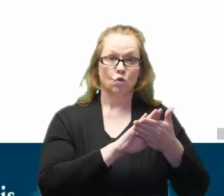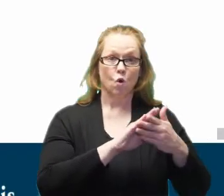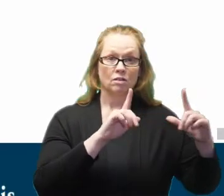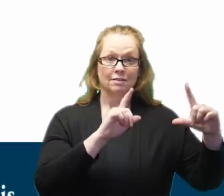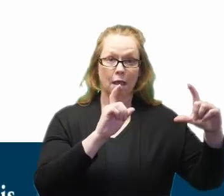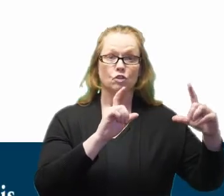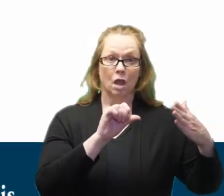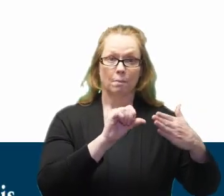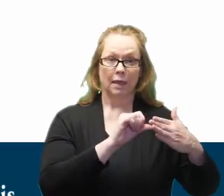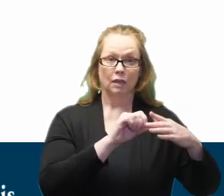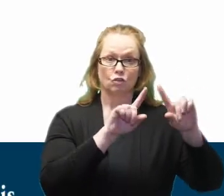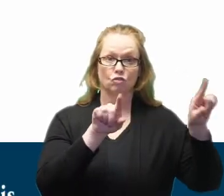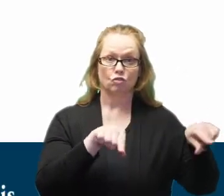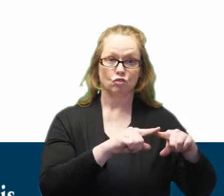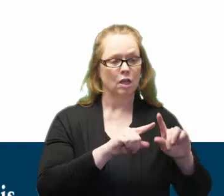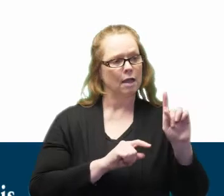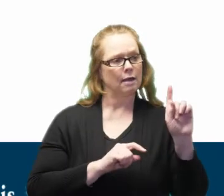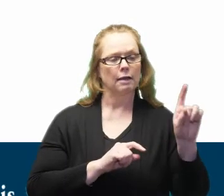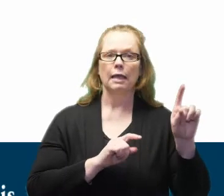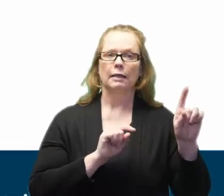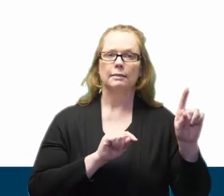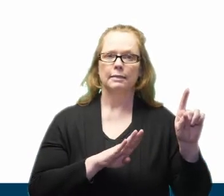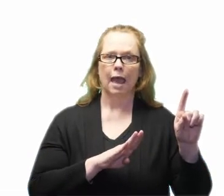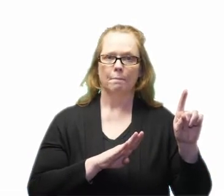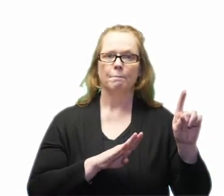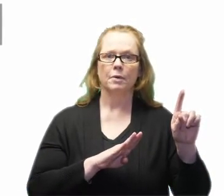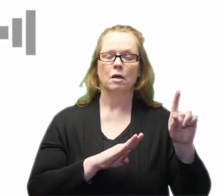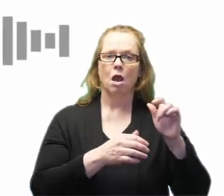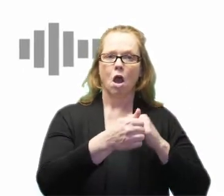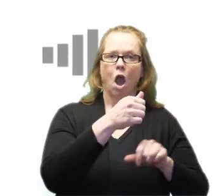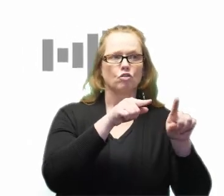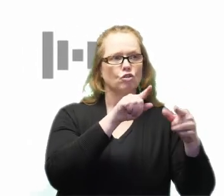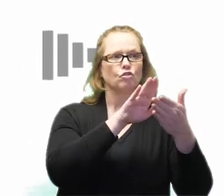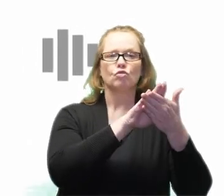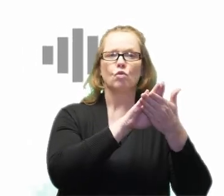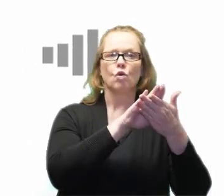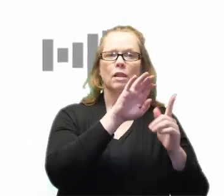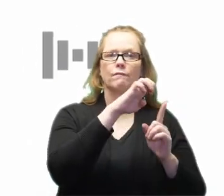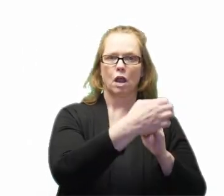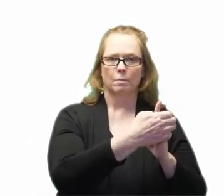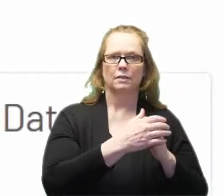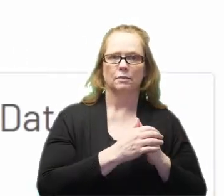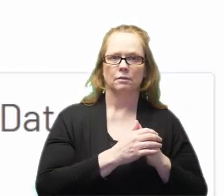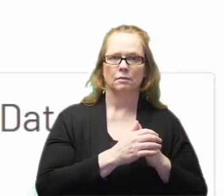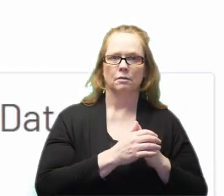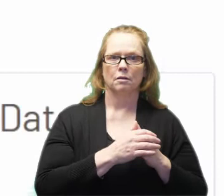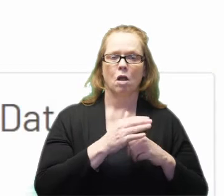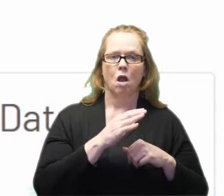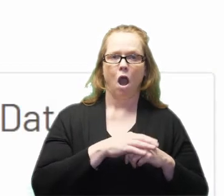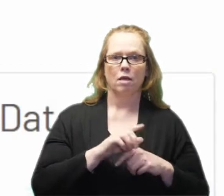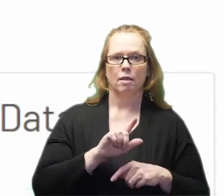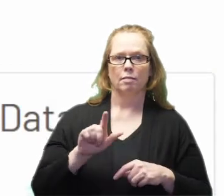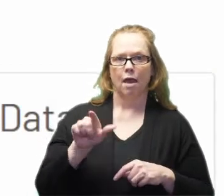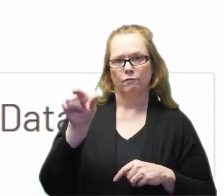From the School Snapshot page, click the tab right under School Environment on the left-hand side